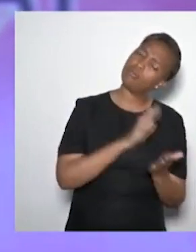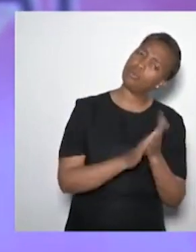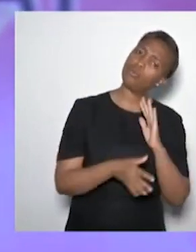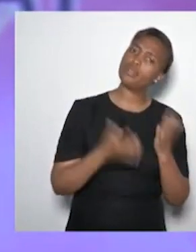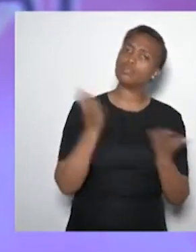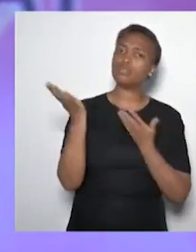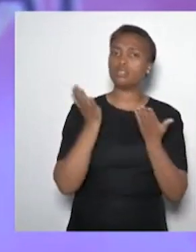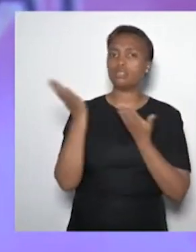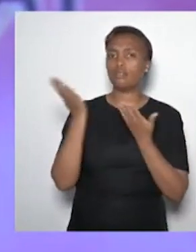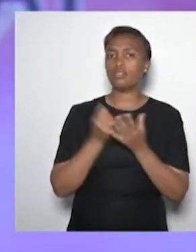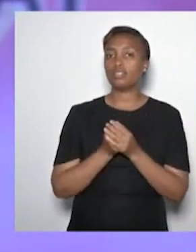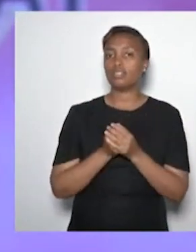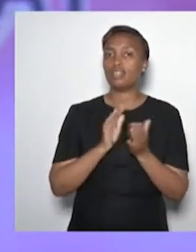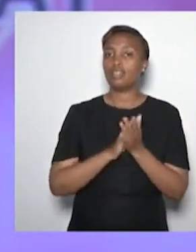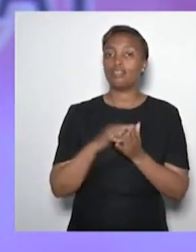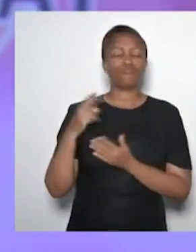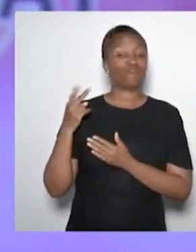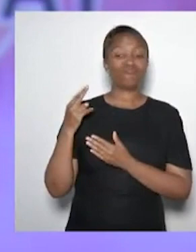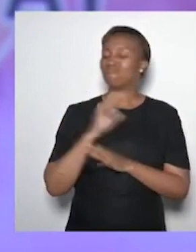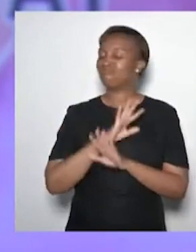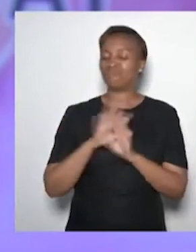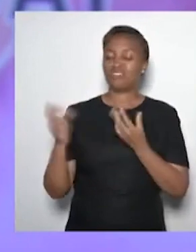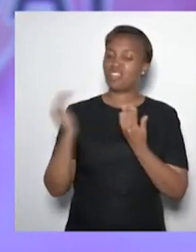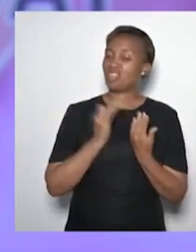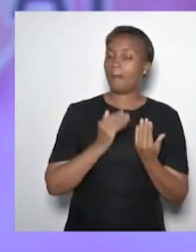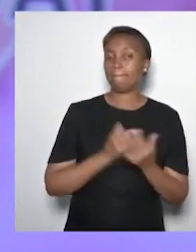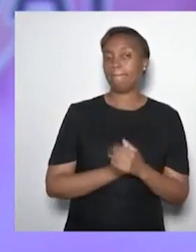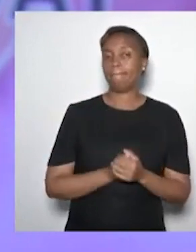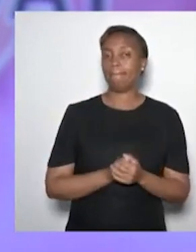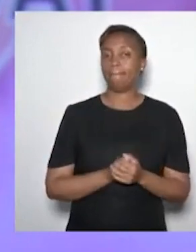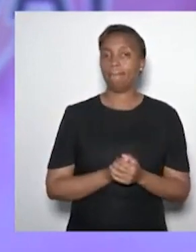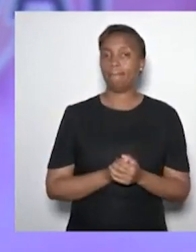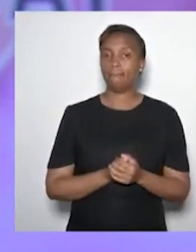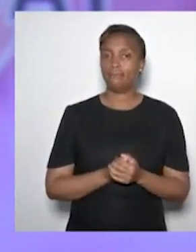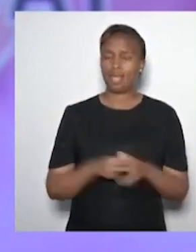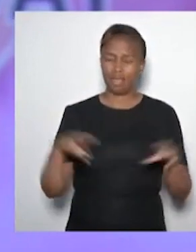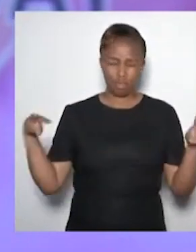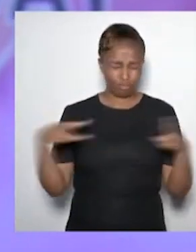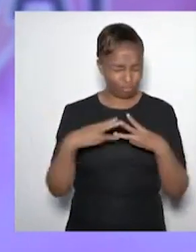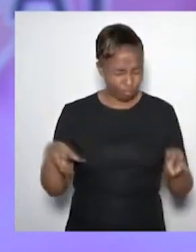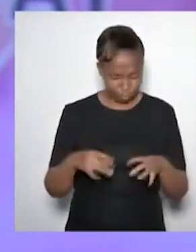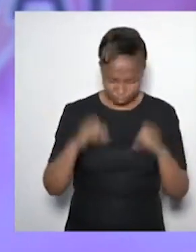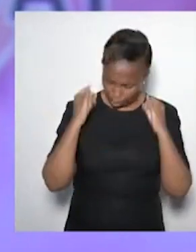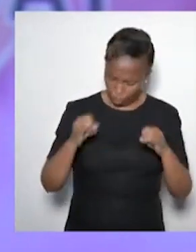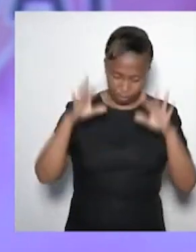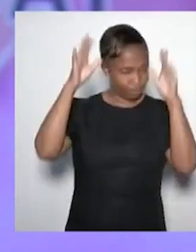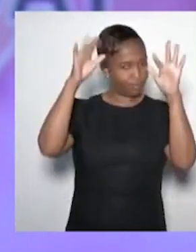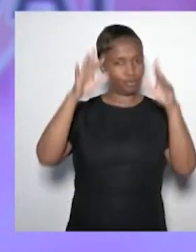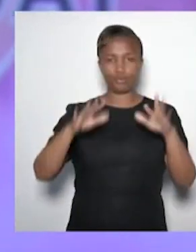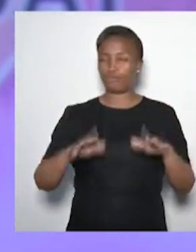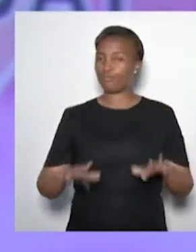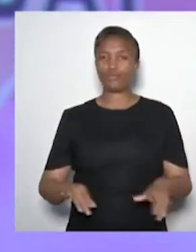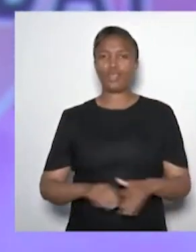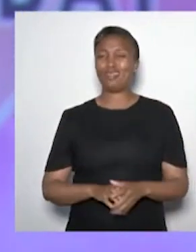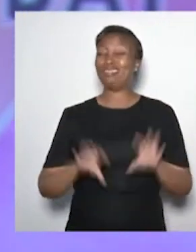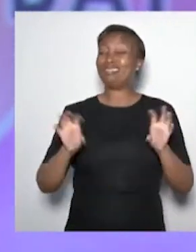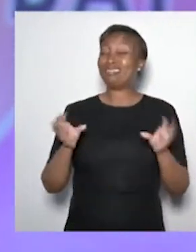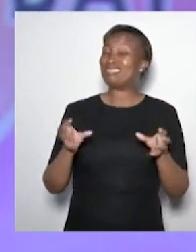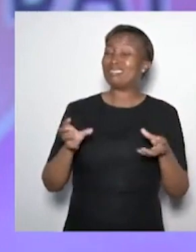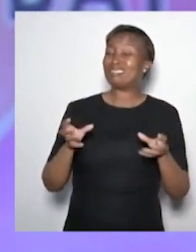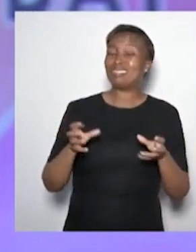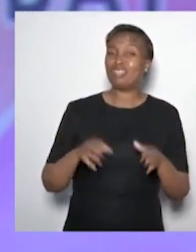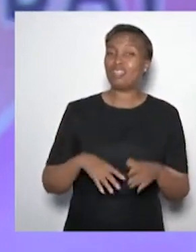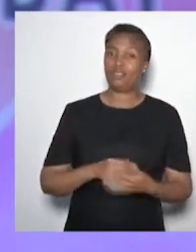service, and the couples didn't show up. The weather was bad, it was raining, the sound system had